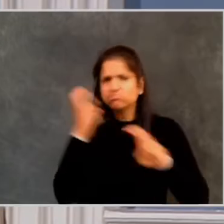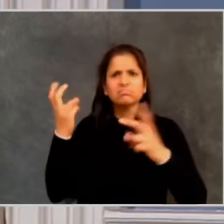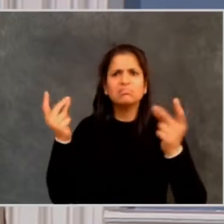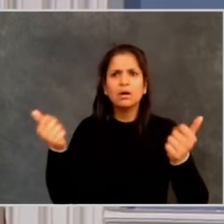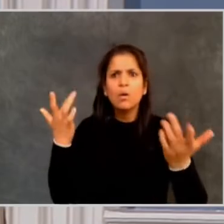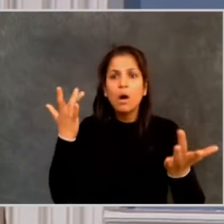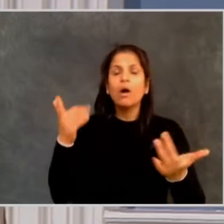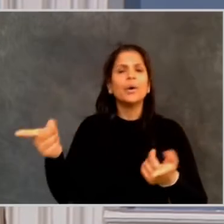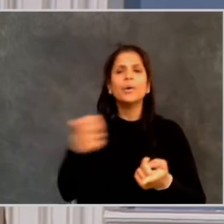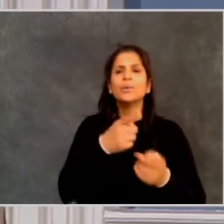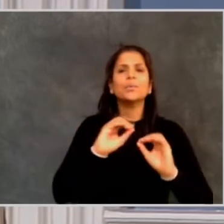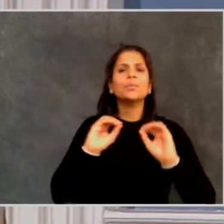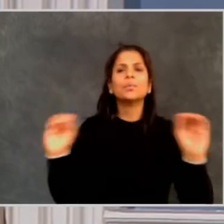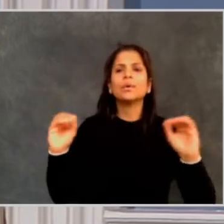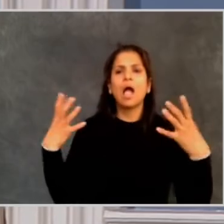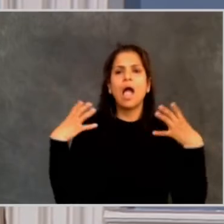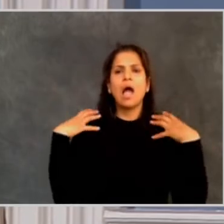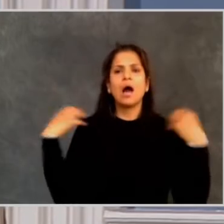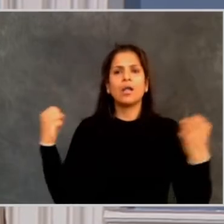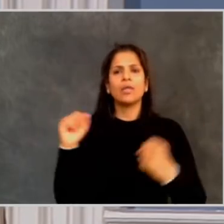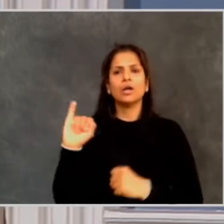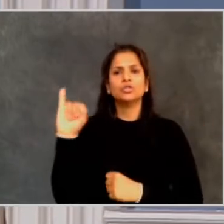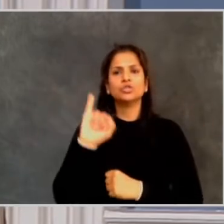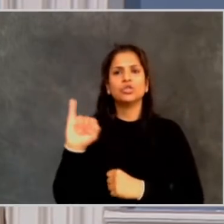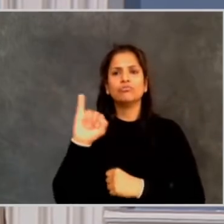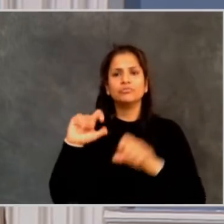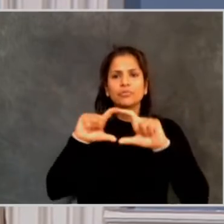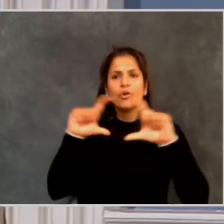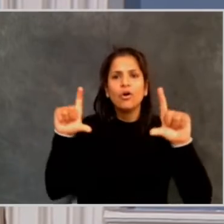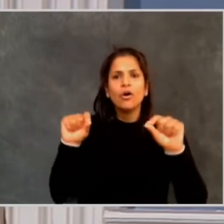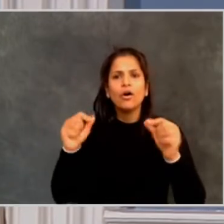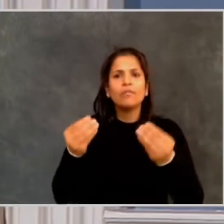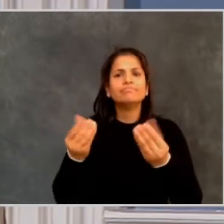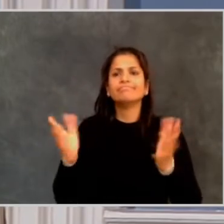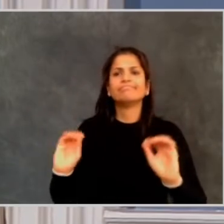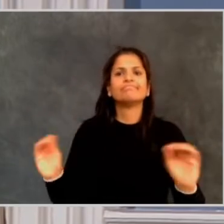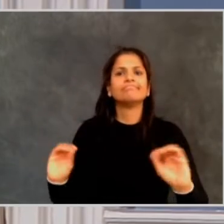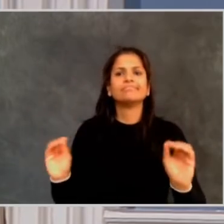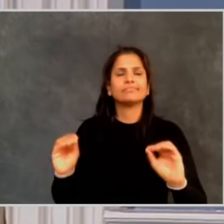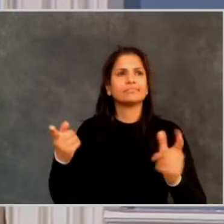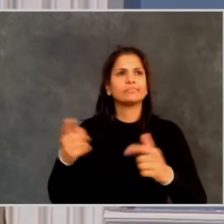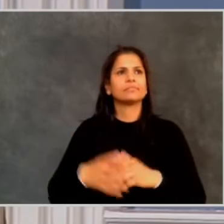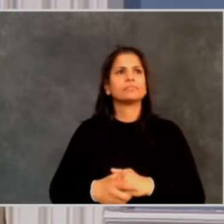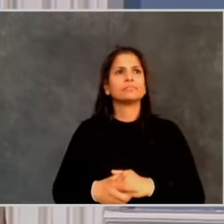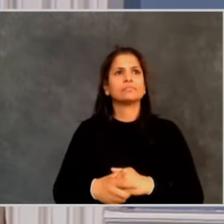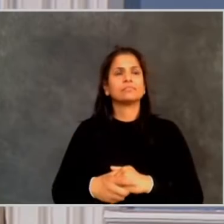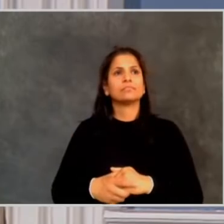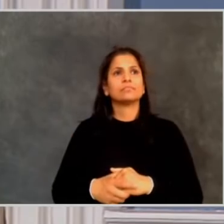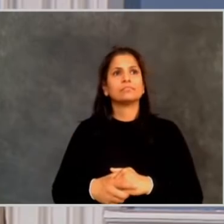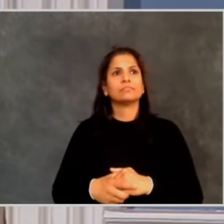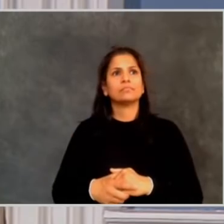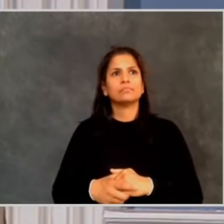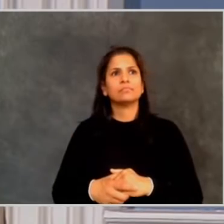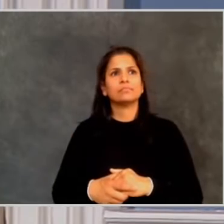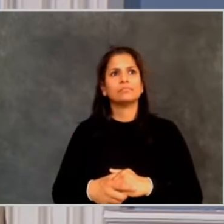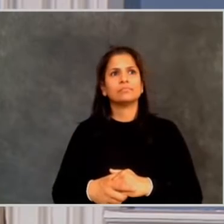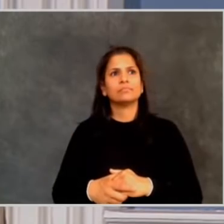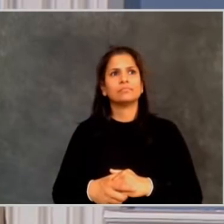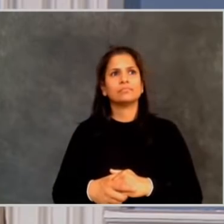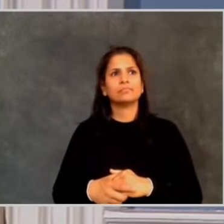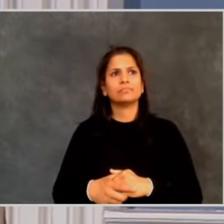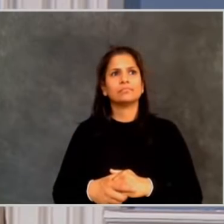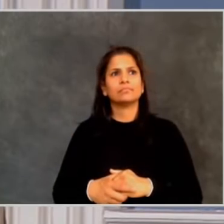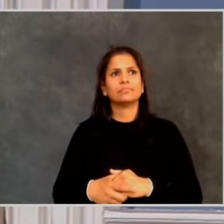we live, work, learn, and play has on our ability to address and manage underlying